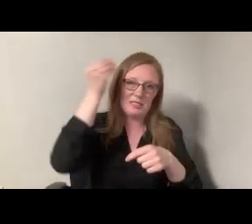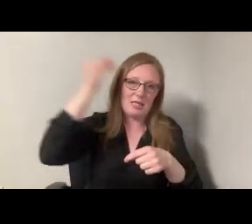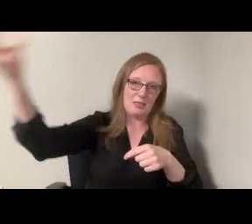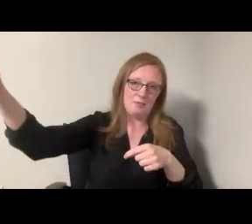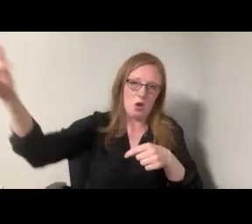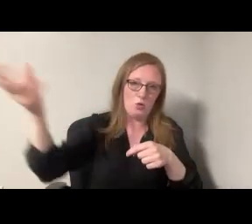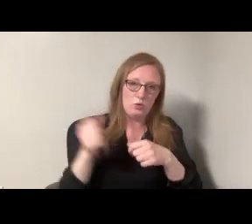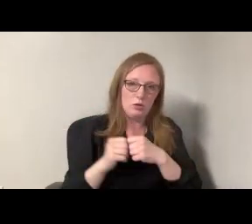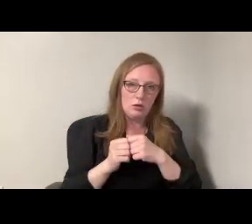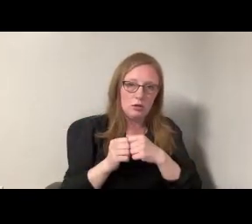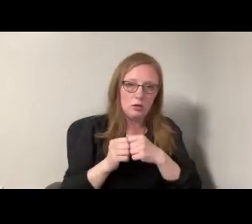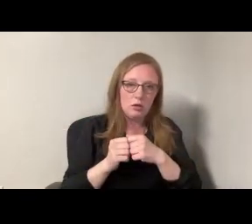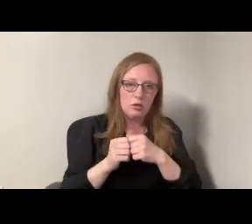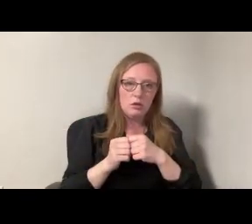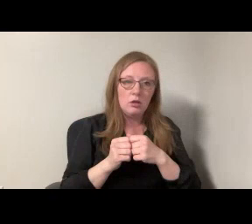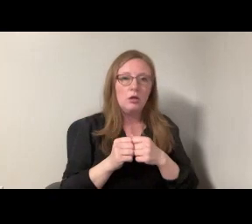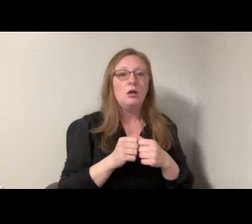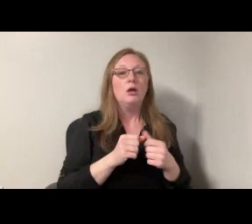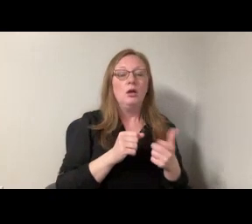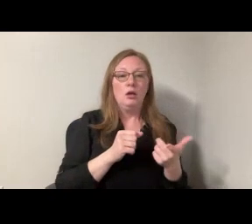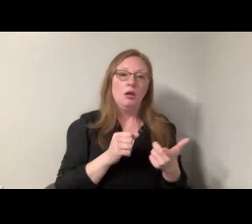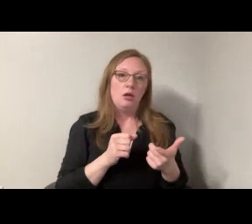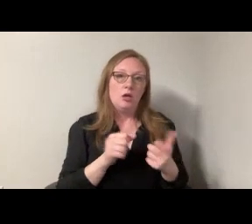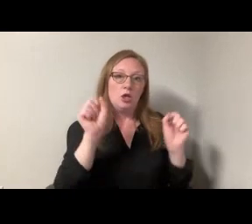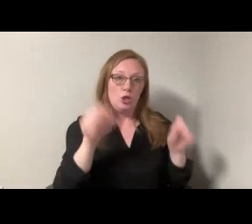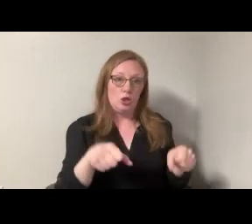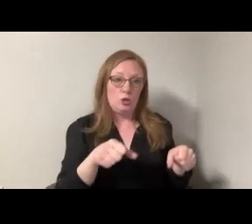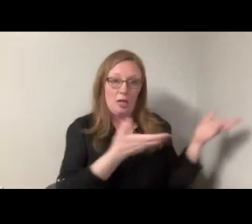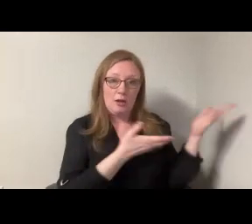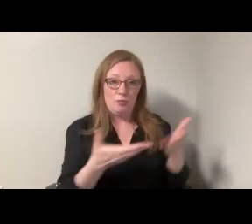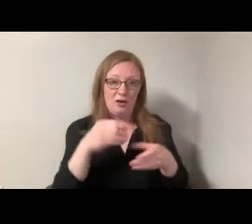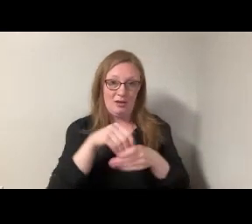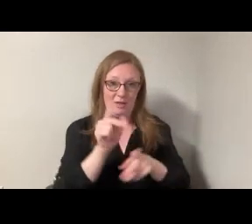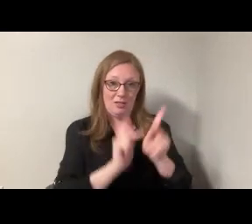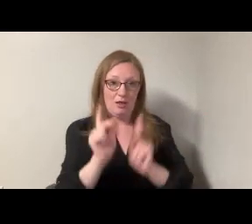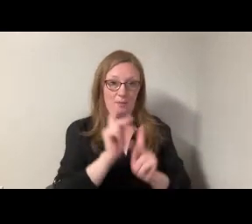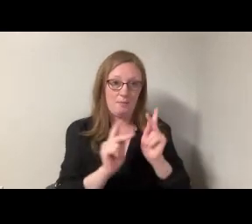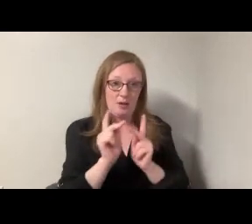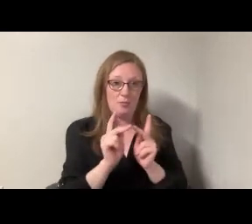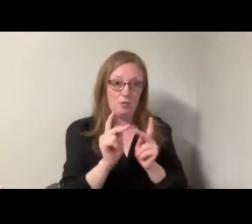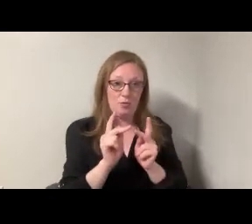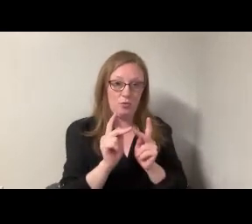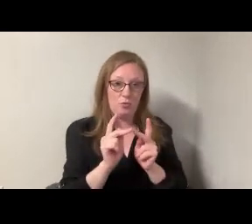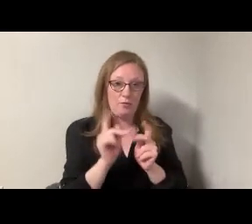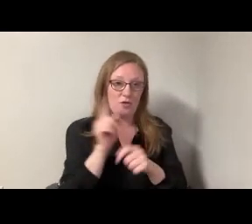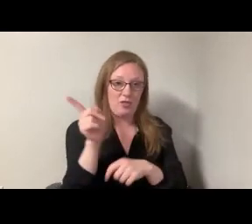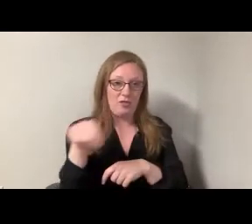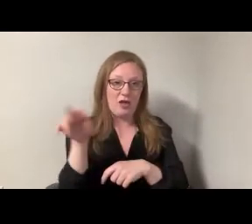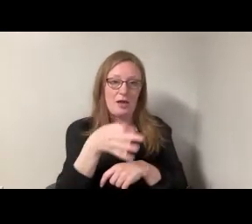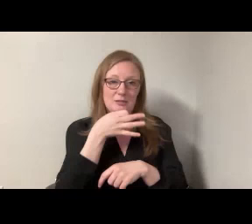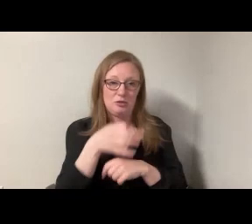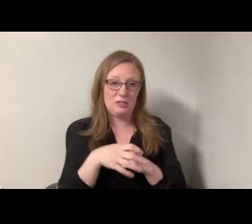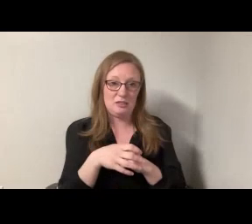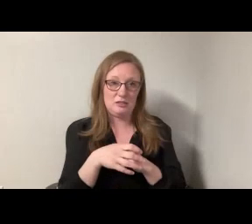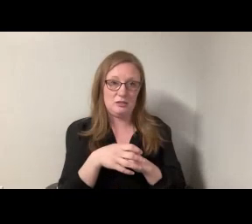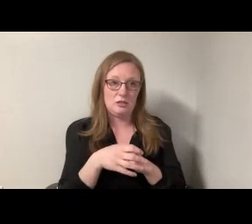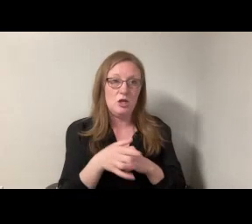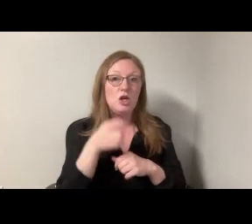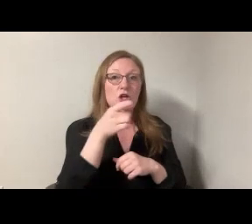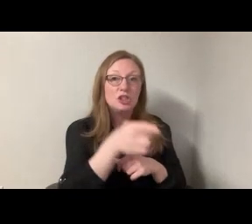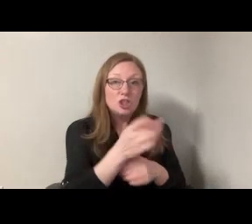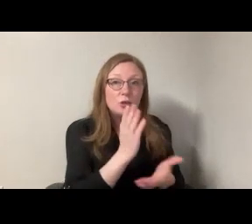right? And you can get these, you can bring in the people with the subject matter expertise while you're busy beating off the